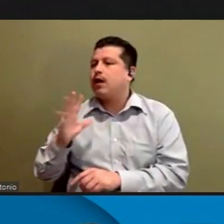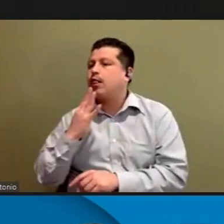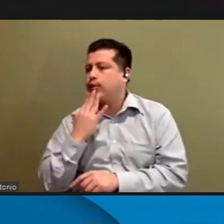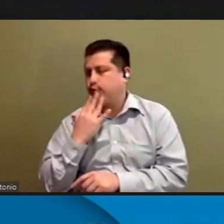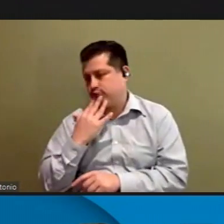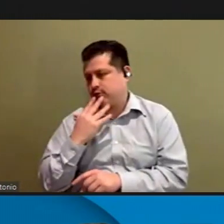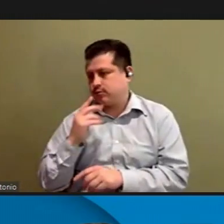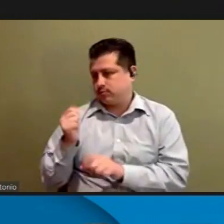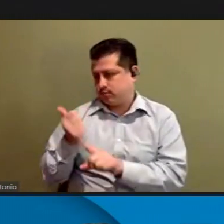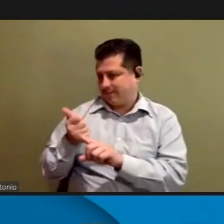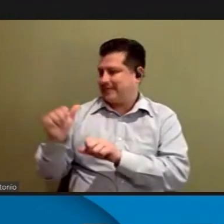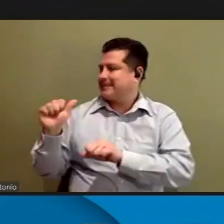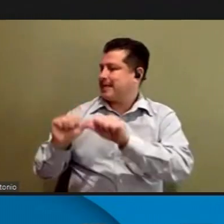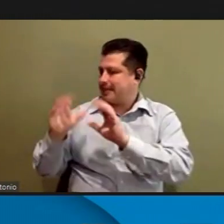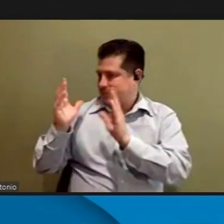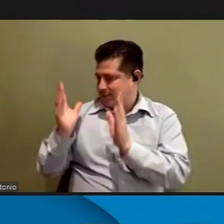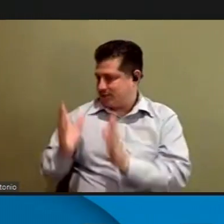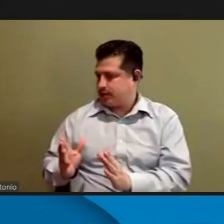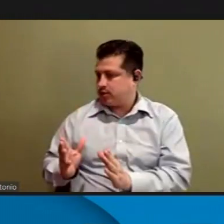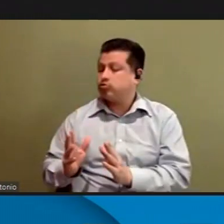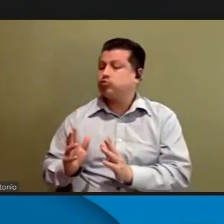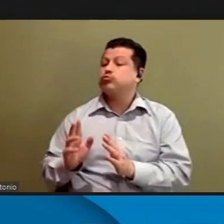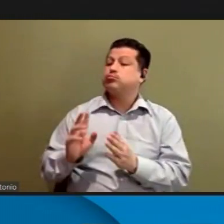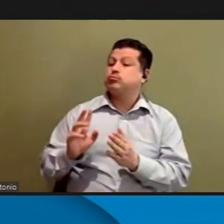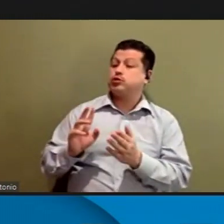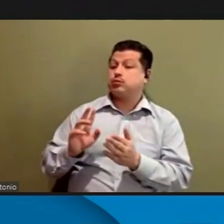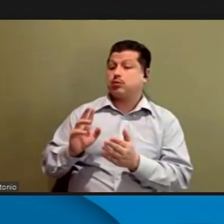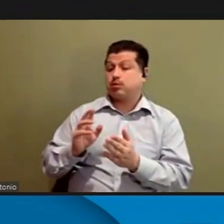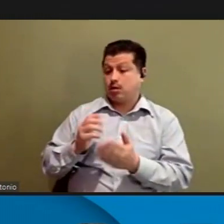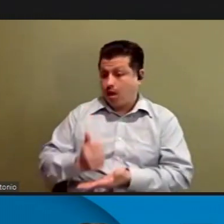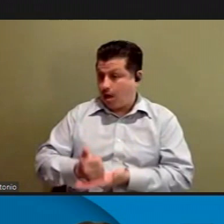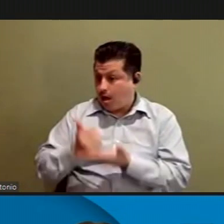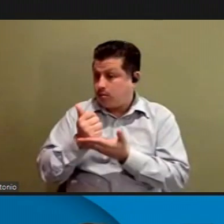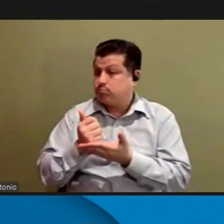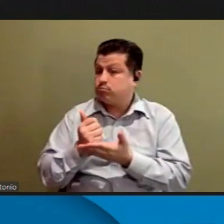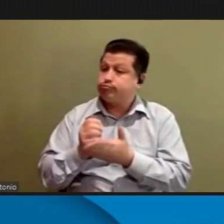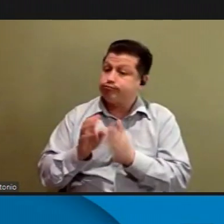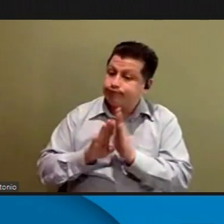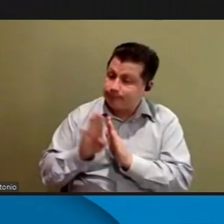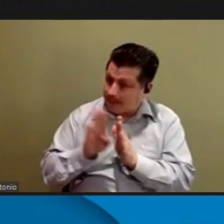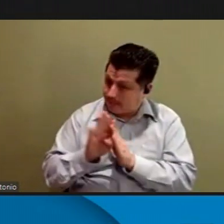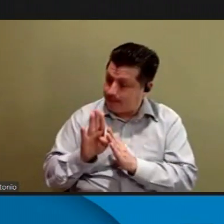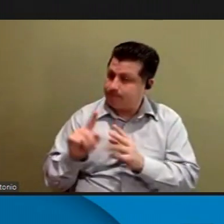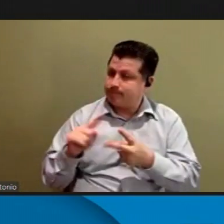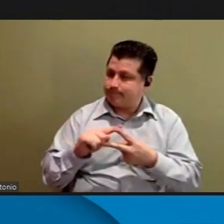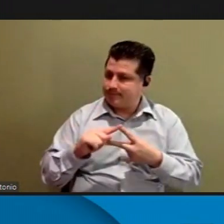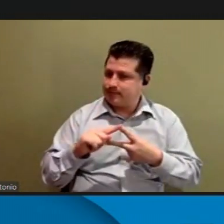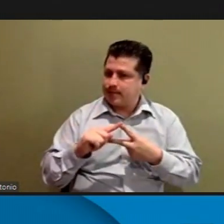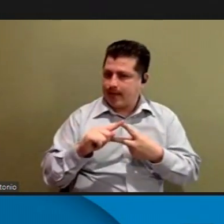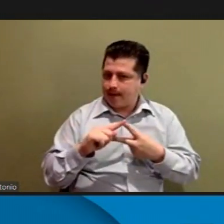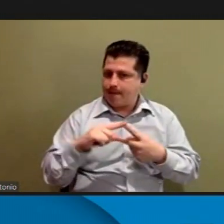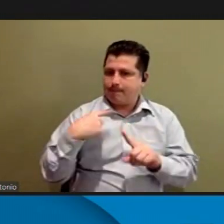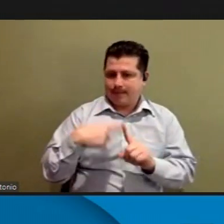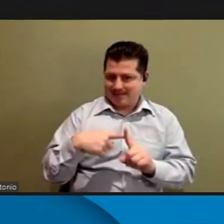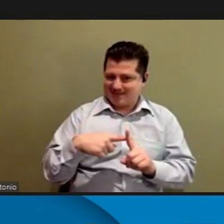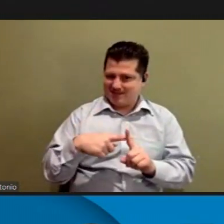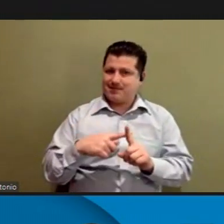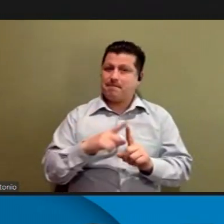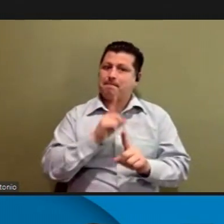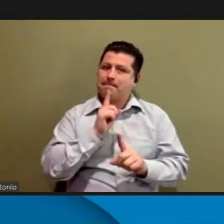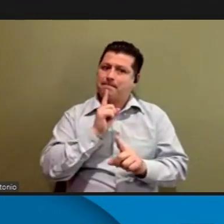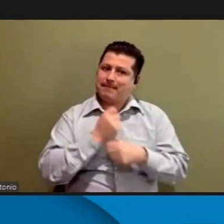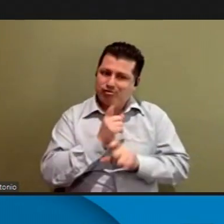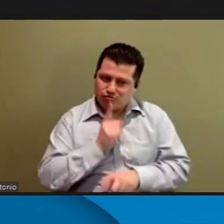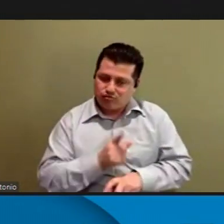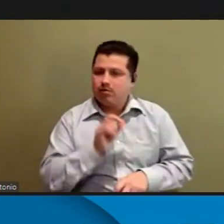scientist who was there advocating, creating, and making sure that it was safe for our population. So this wasn't